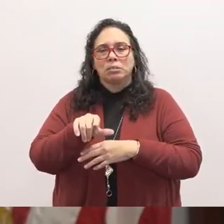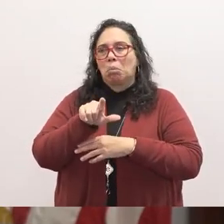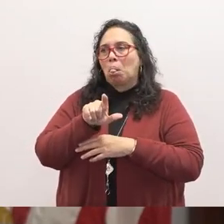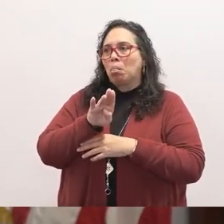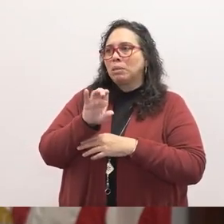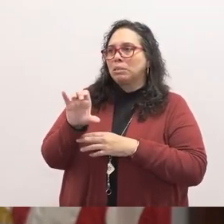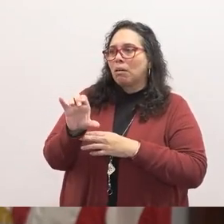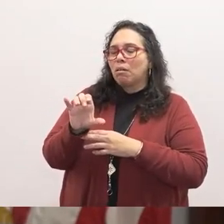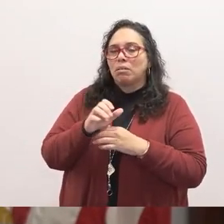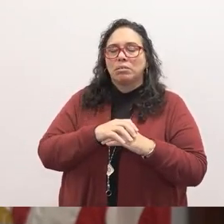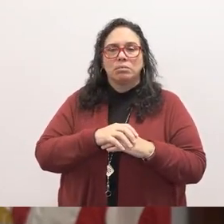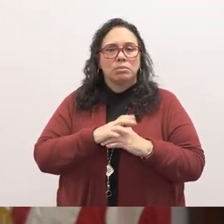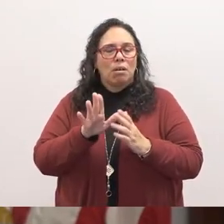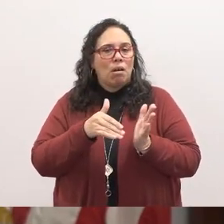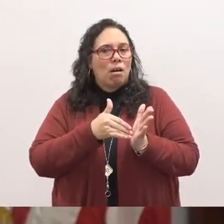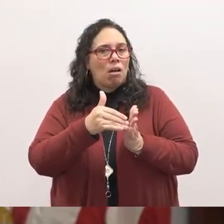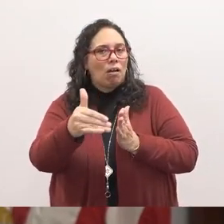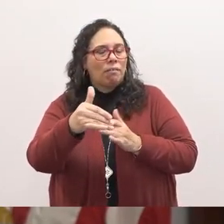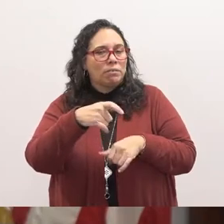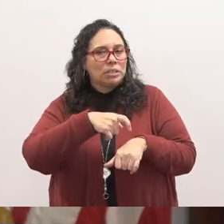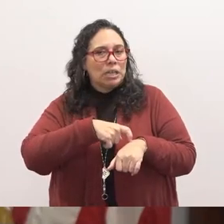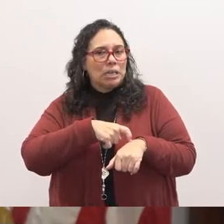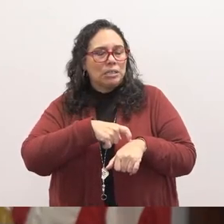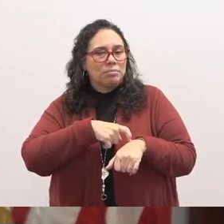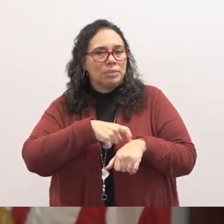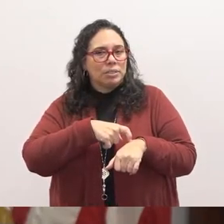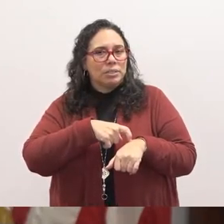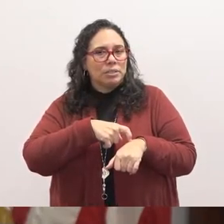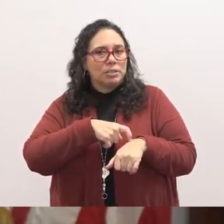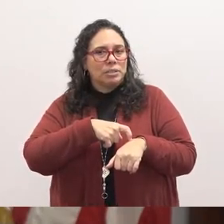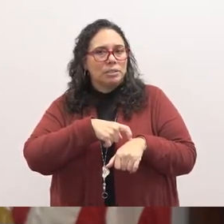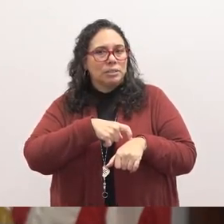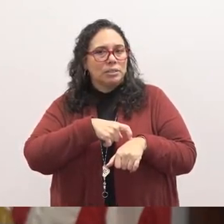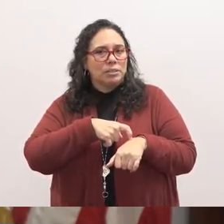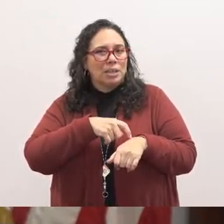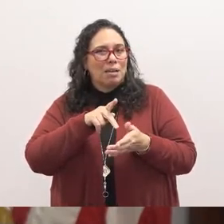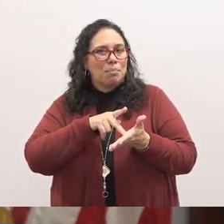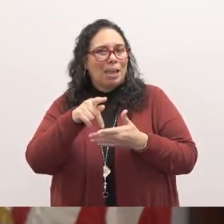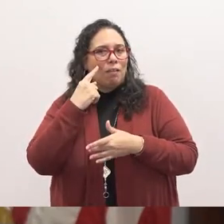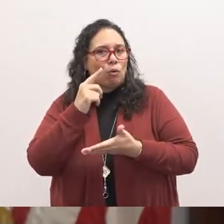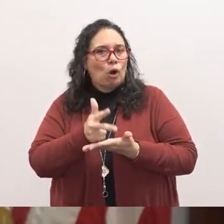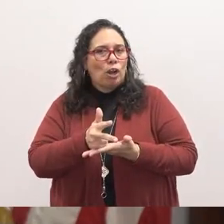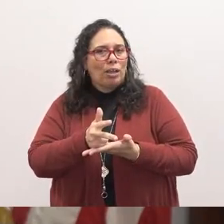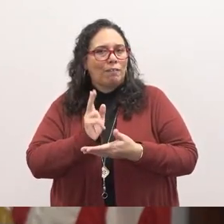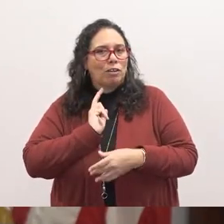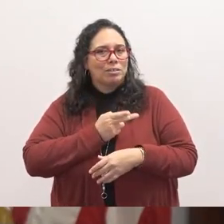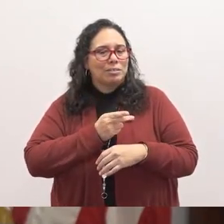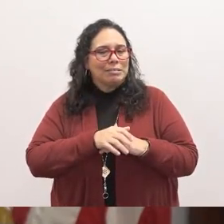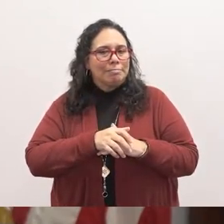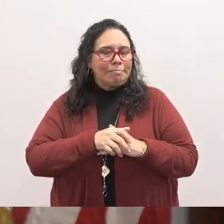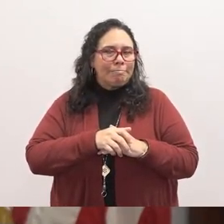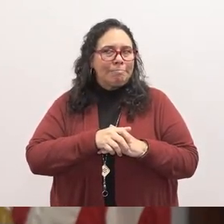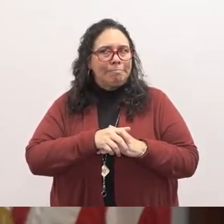College. And oftentimes, parking is covered. Sure. So